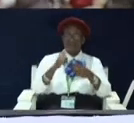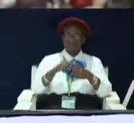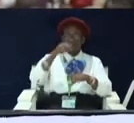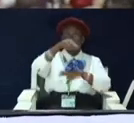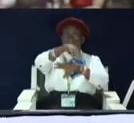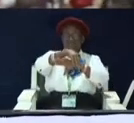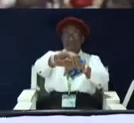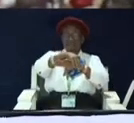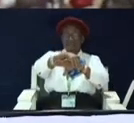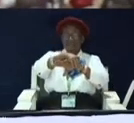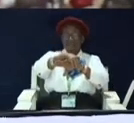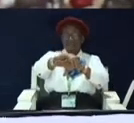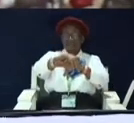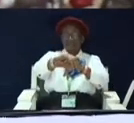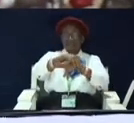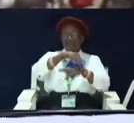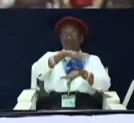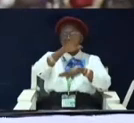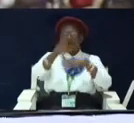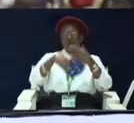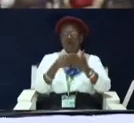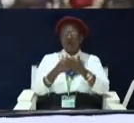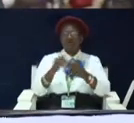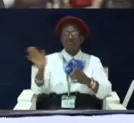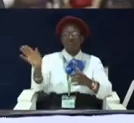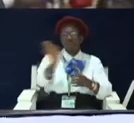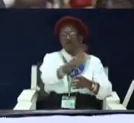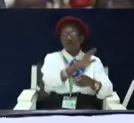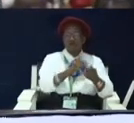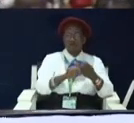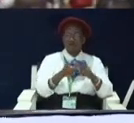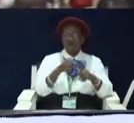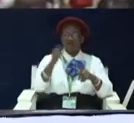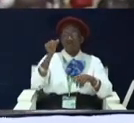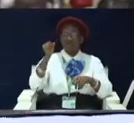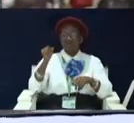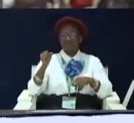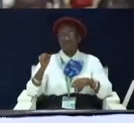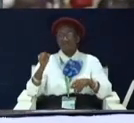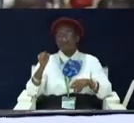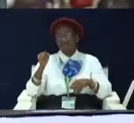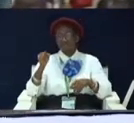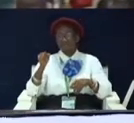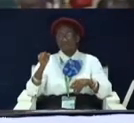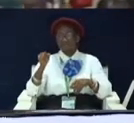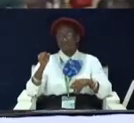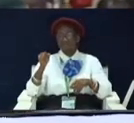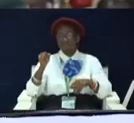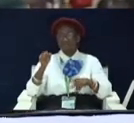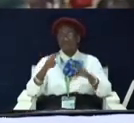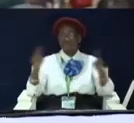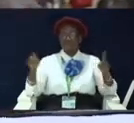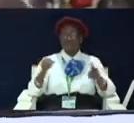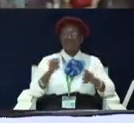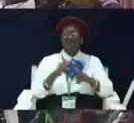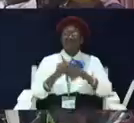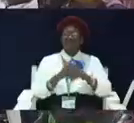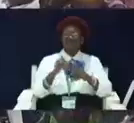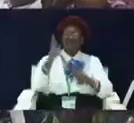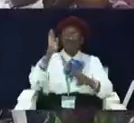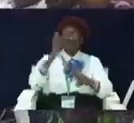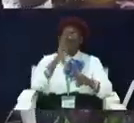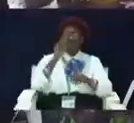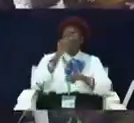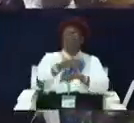yi, all your colleagues, gbogbo awon akojogba re, very soon will be bowing down to